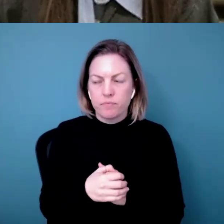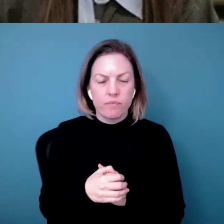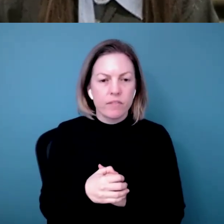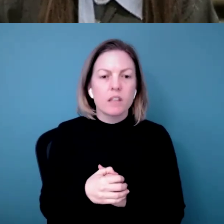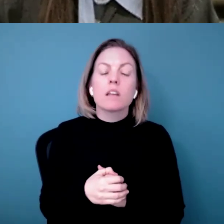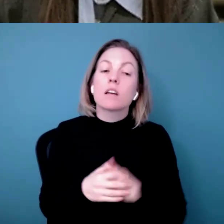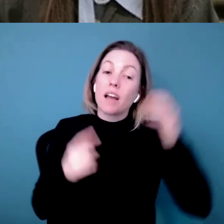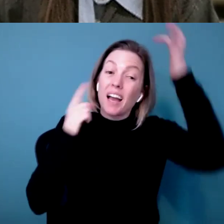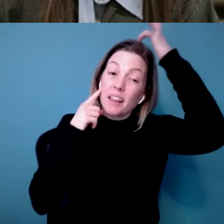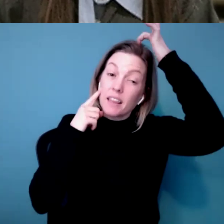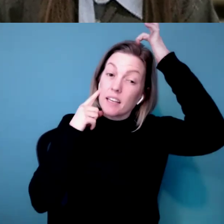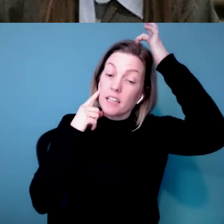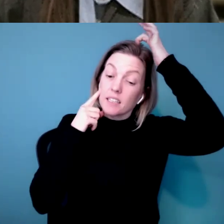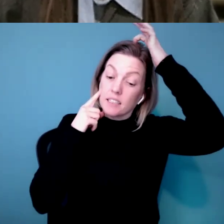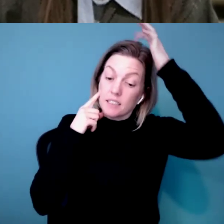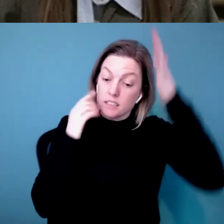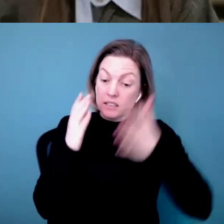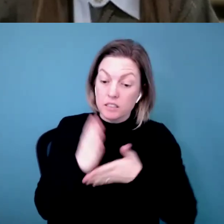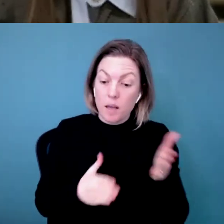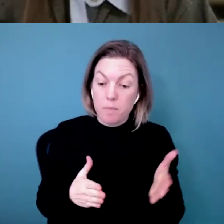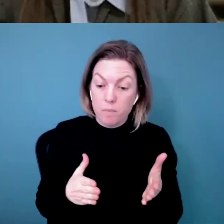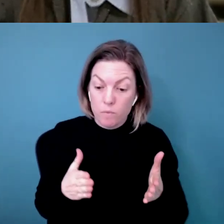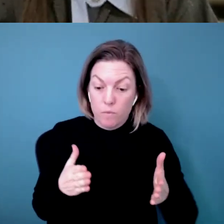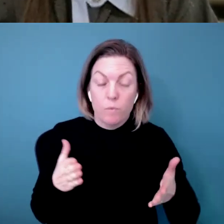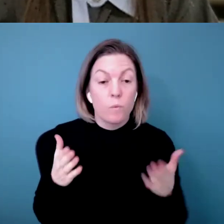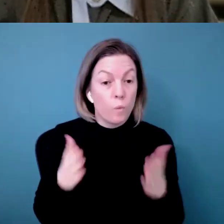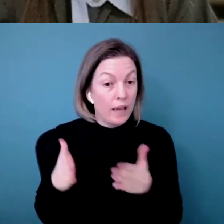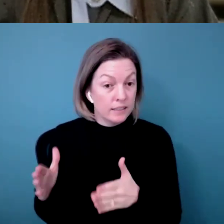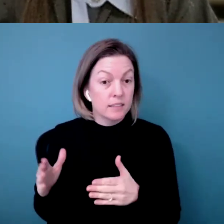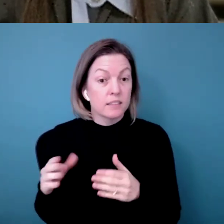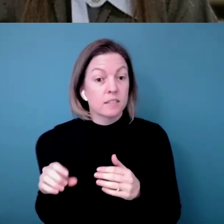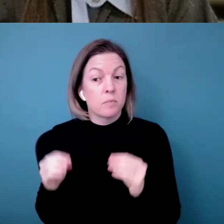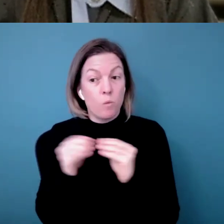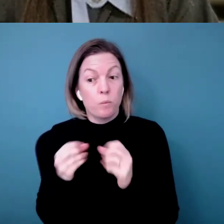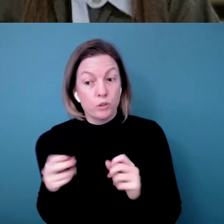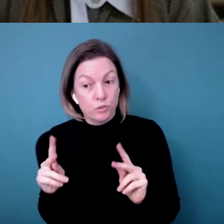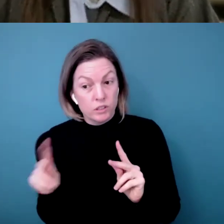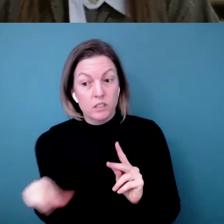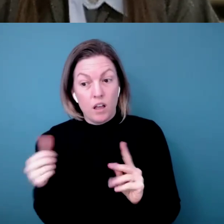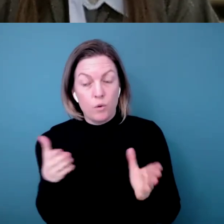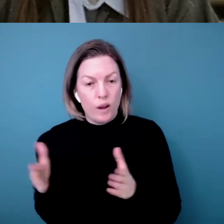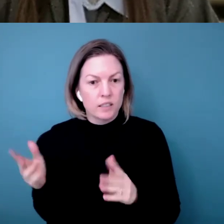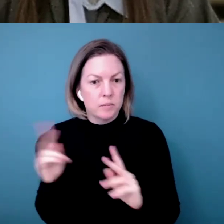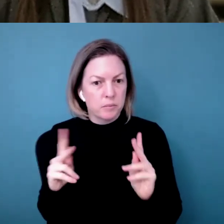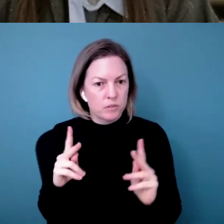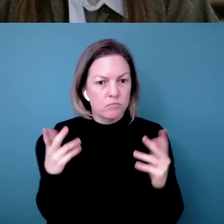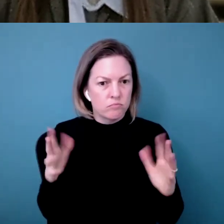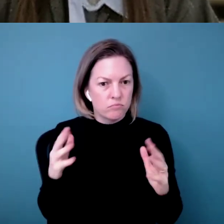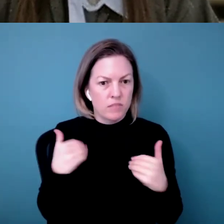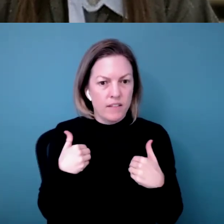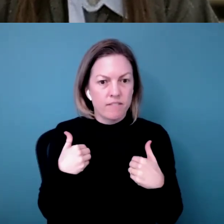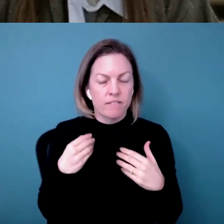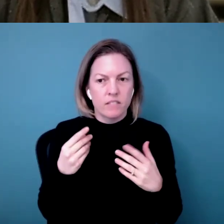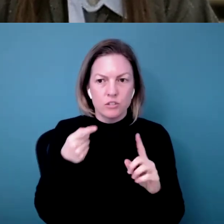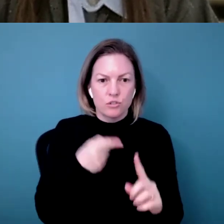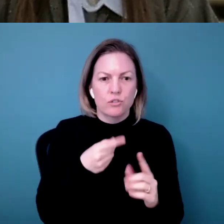some ways there are more opportunities, but then in other ways, people who've had a certain funding